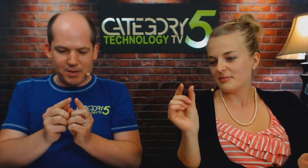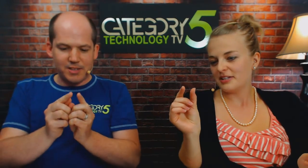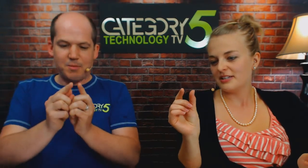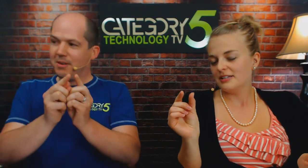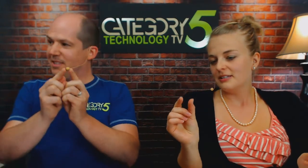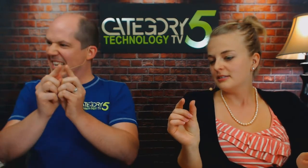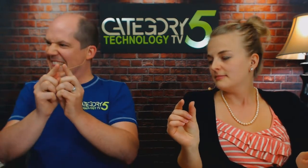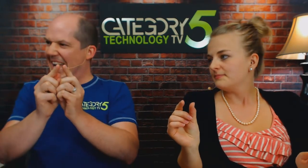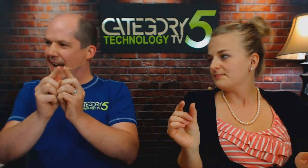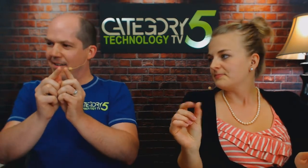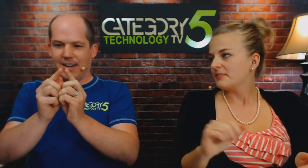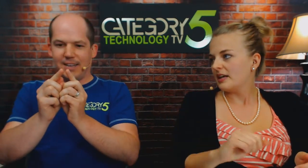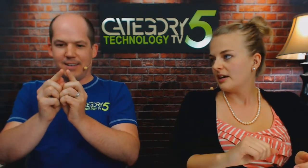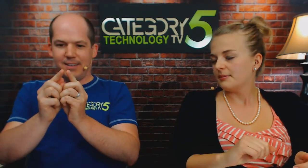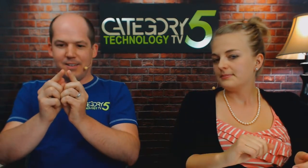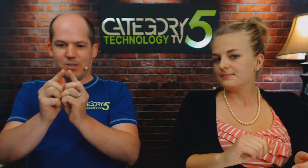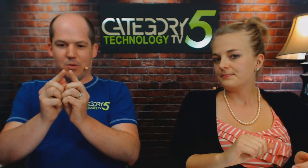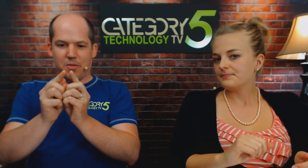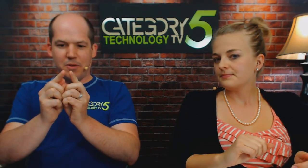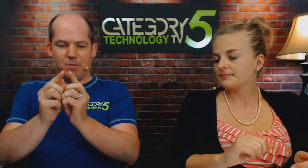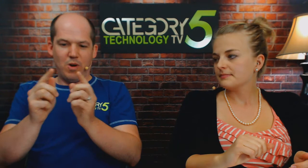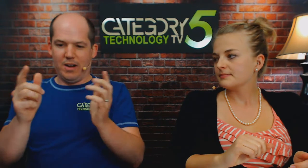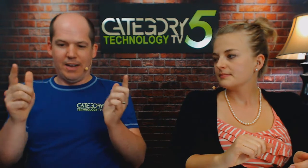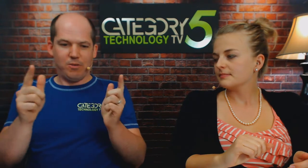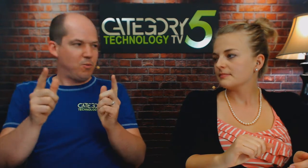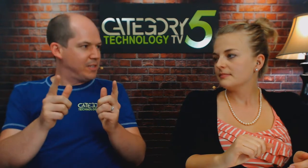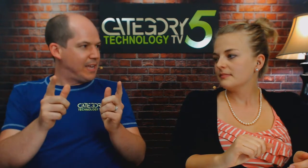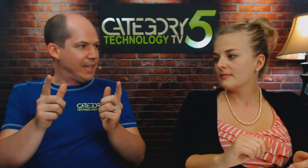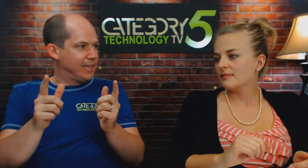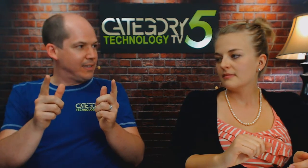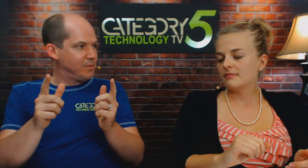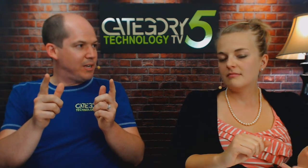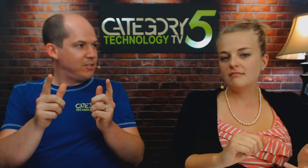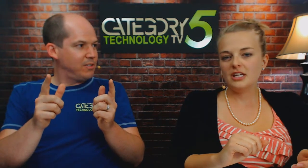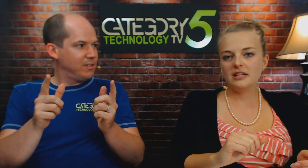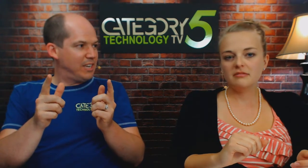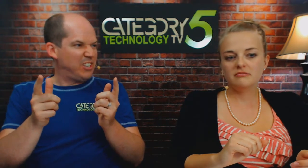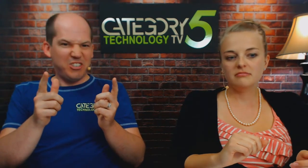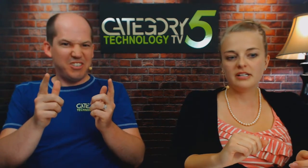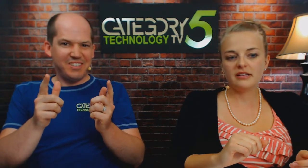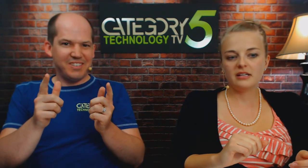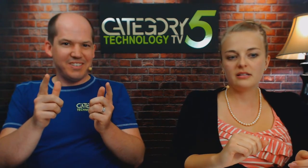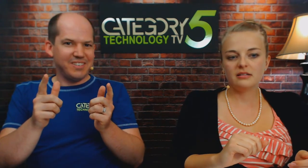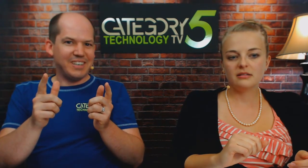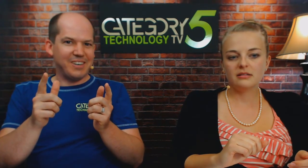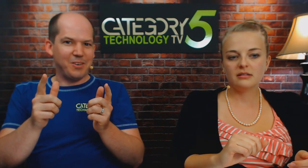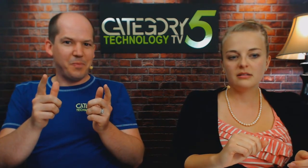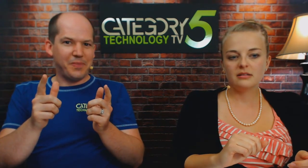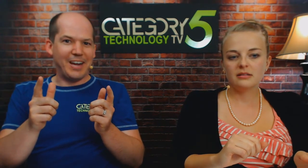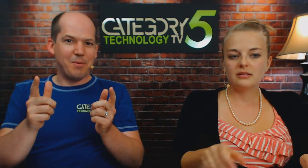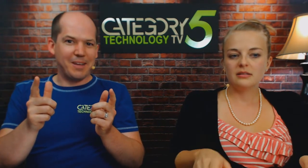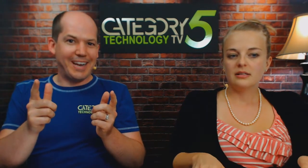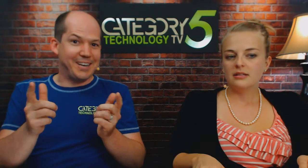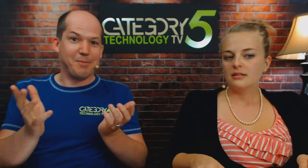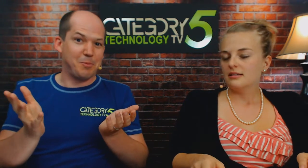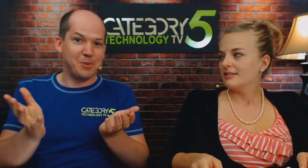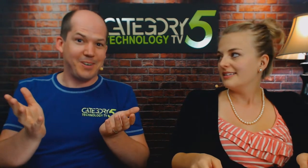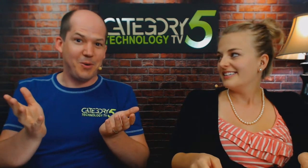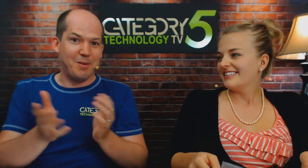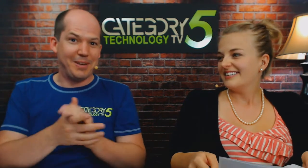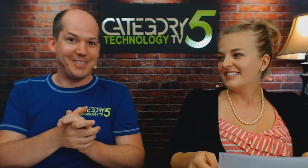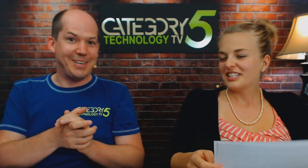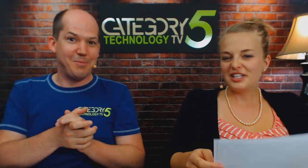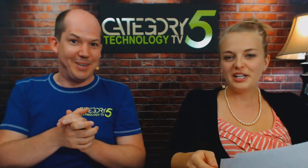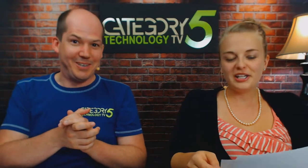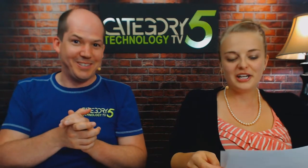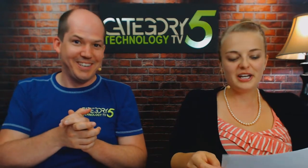is a centimeter? Centimeters is like that, right? Yeah. So 31, I don't know. What's that, like this much? Yeah, I think. I don't know. I know I'm Canadian. I'm supposed